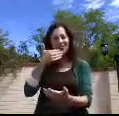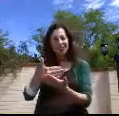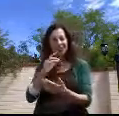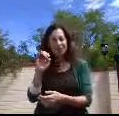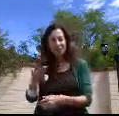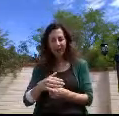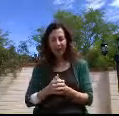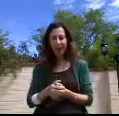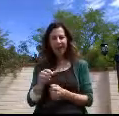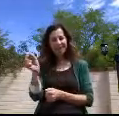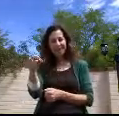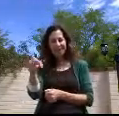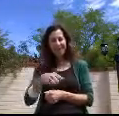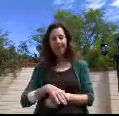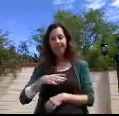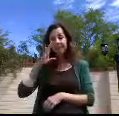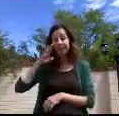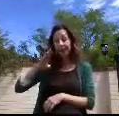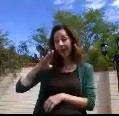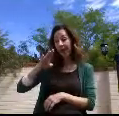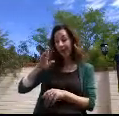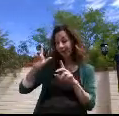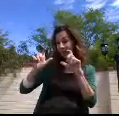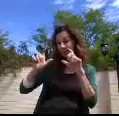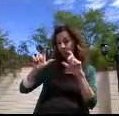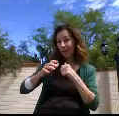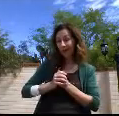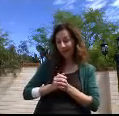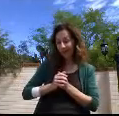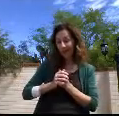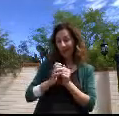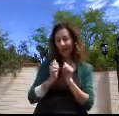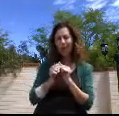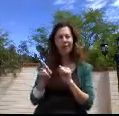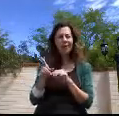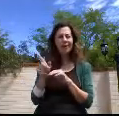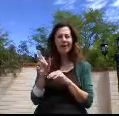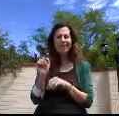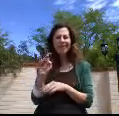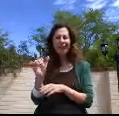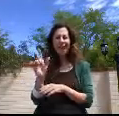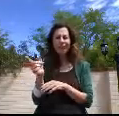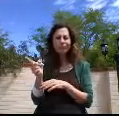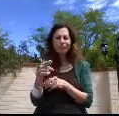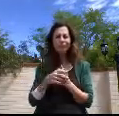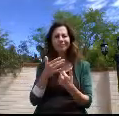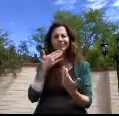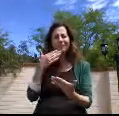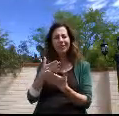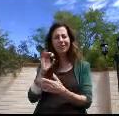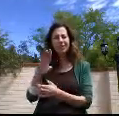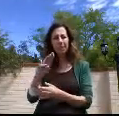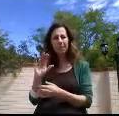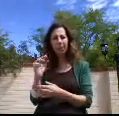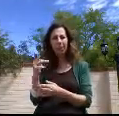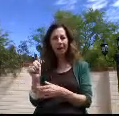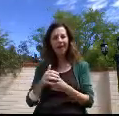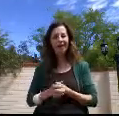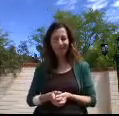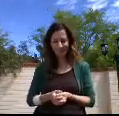Let's go. Good job. Yeah. Say hi to camera. With her little tail. Good job, Mocha.